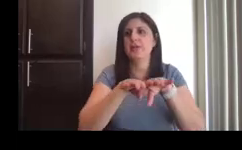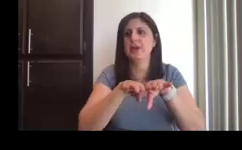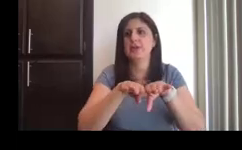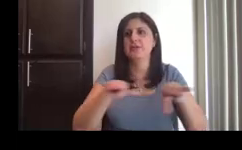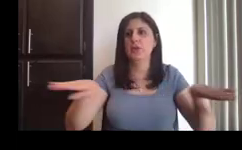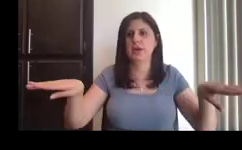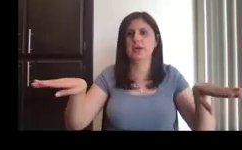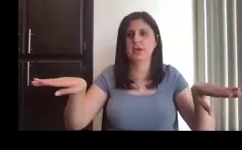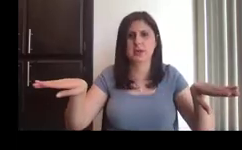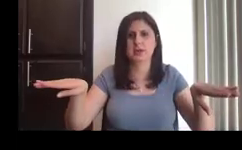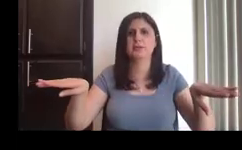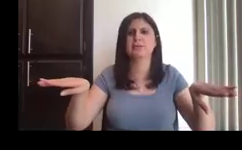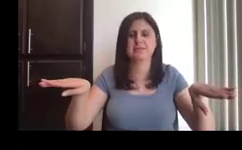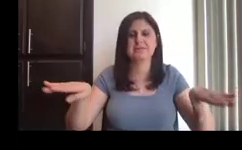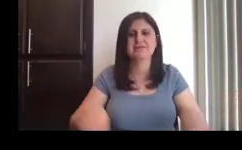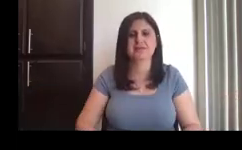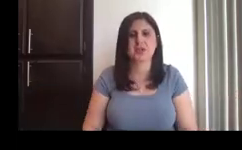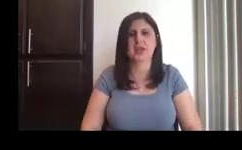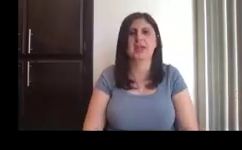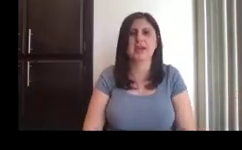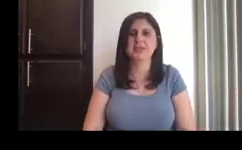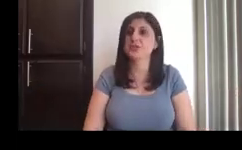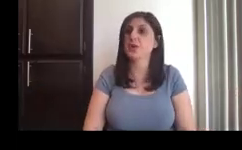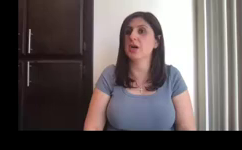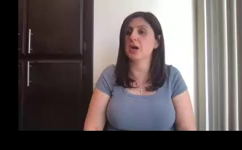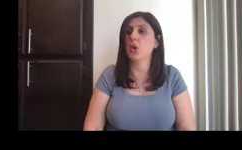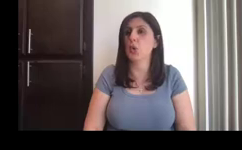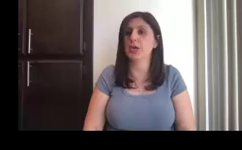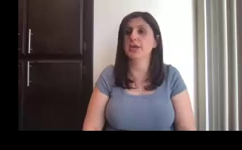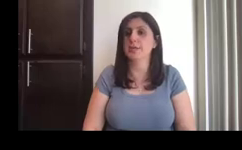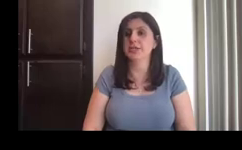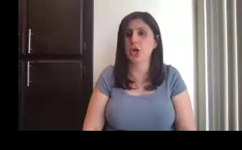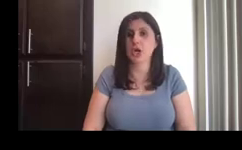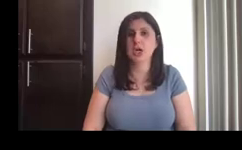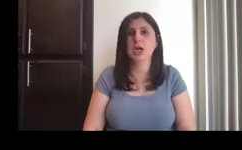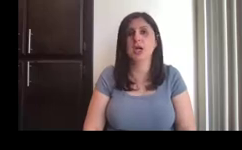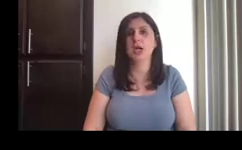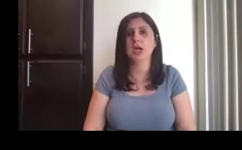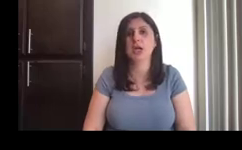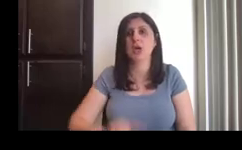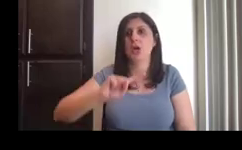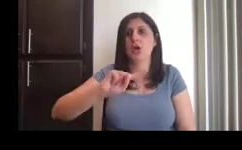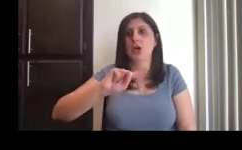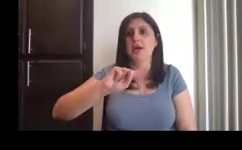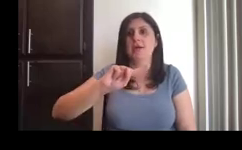Floor, you know that one, floor. Okay, and now this is where our ordinal numbers are.